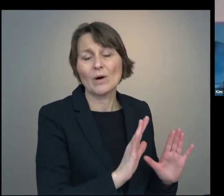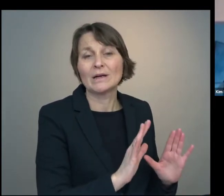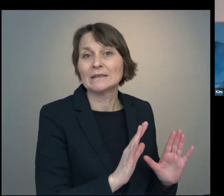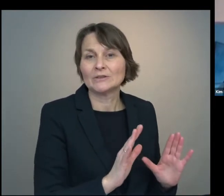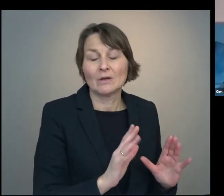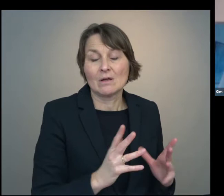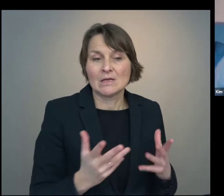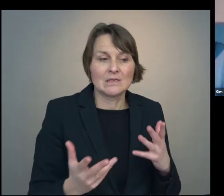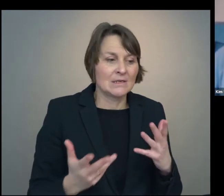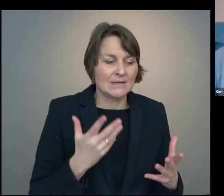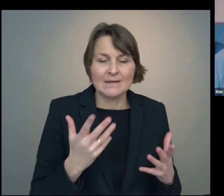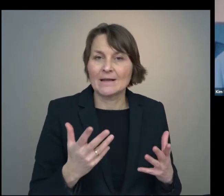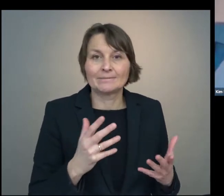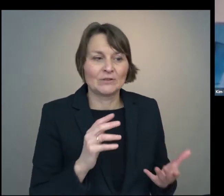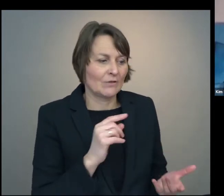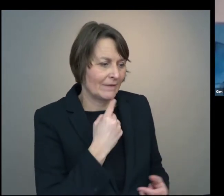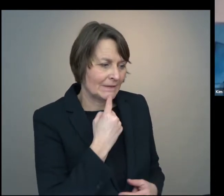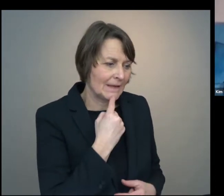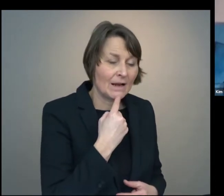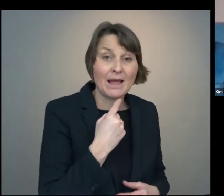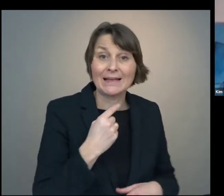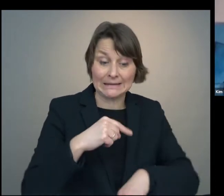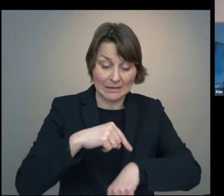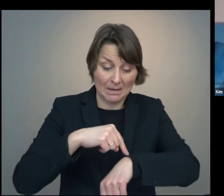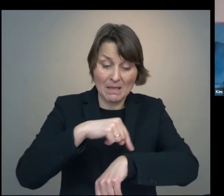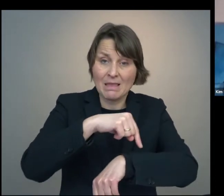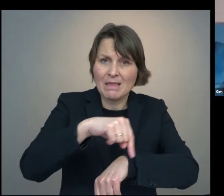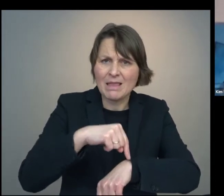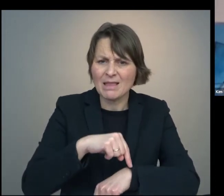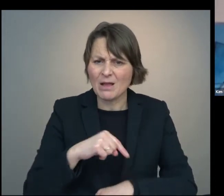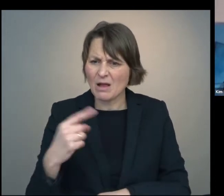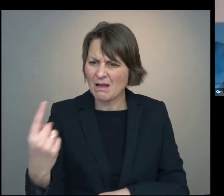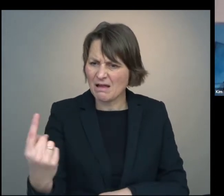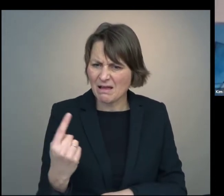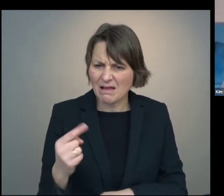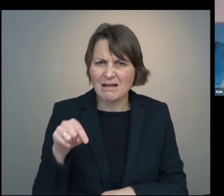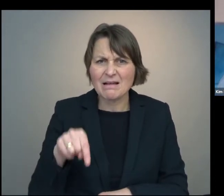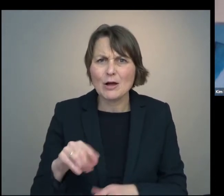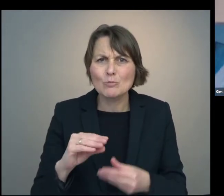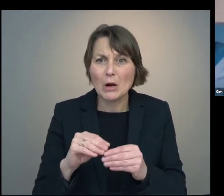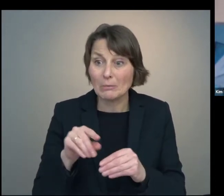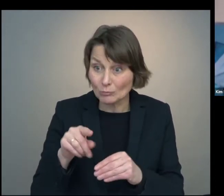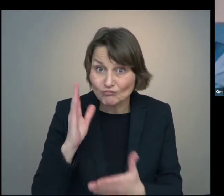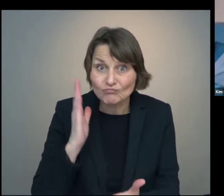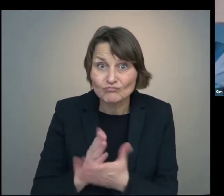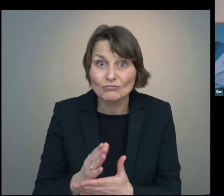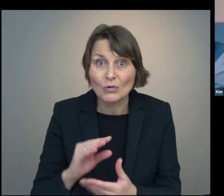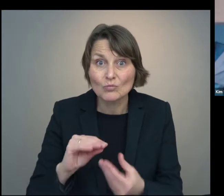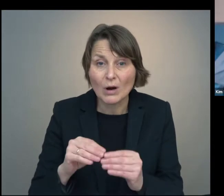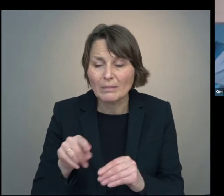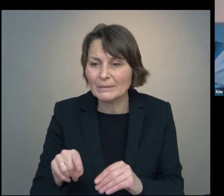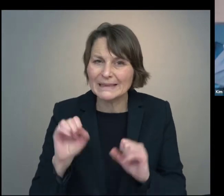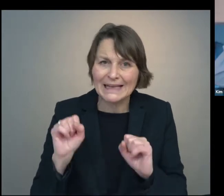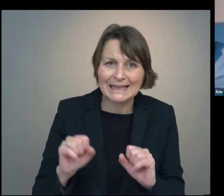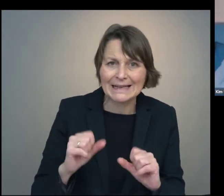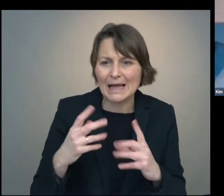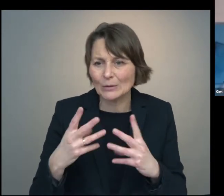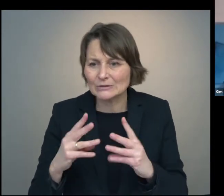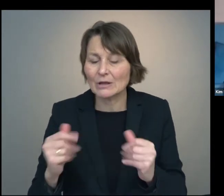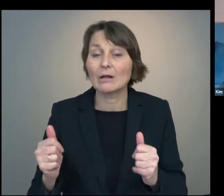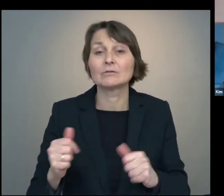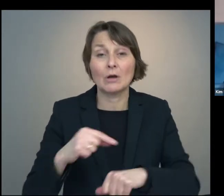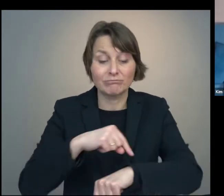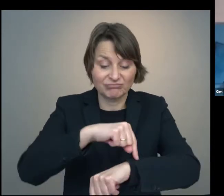there's a lot of work just figuring out if an issue is actually an issue or if it's something else, and making sure that we can reproduce them and all that stuff.